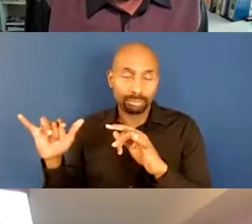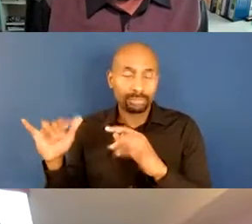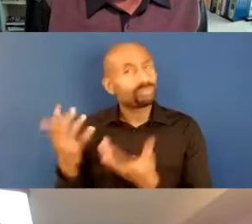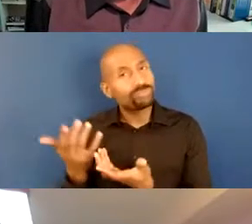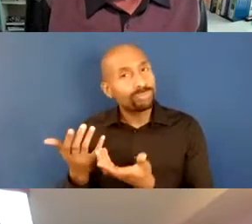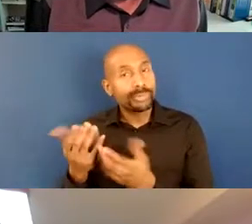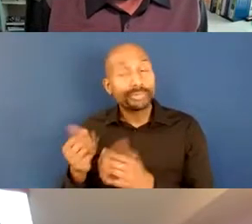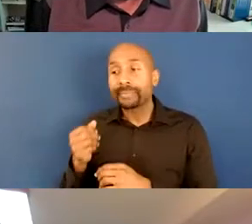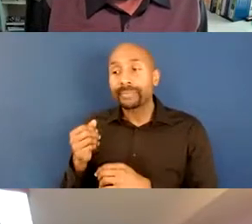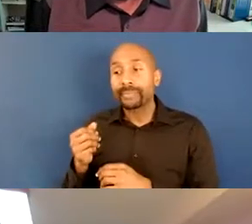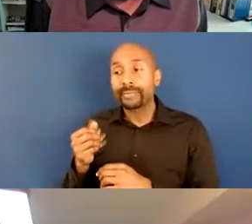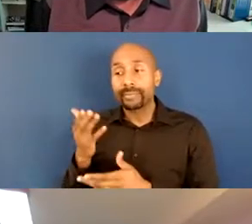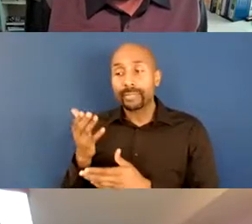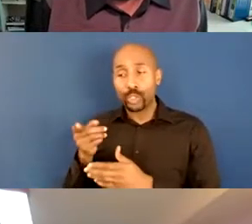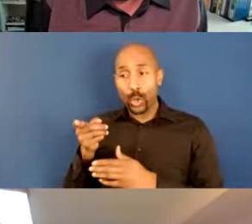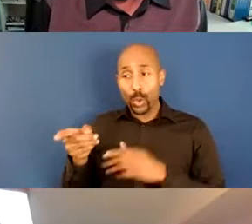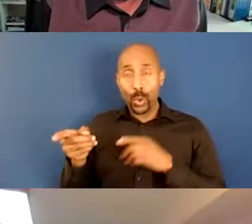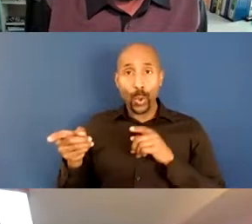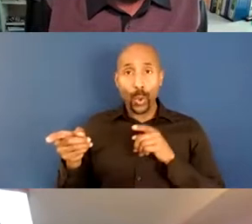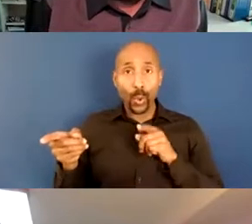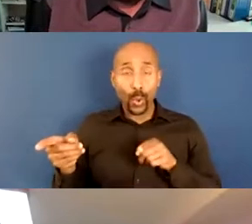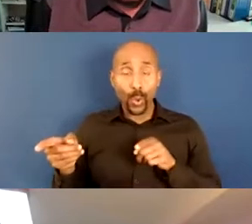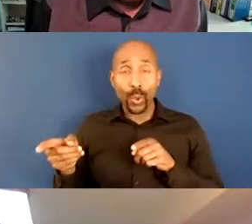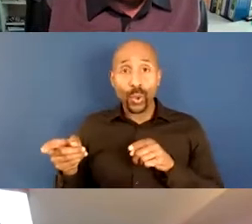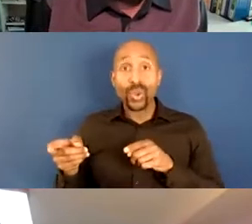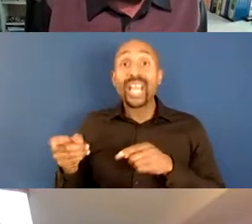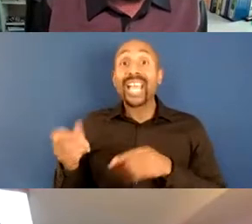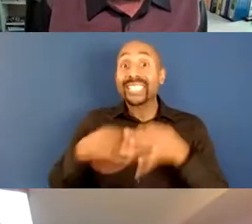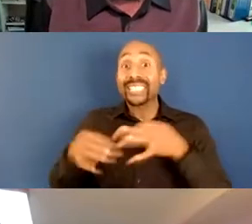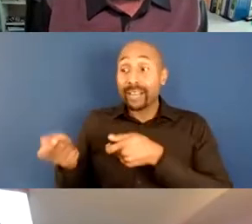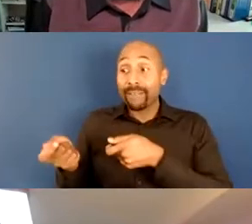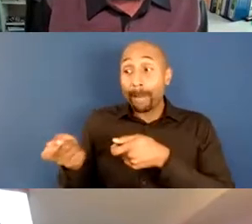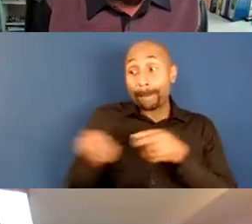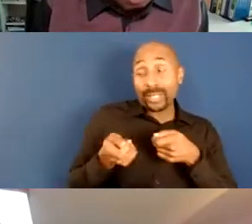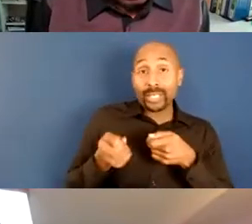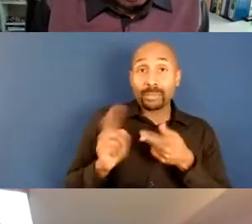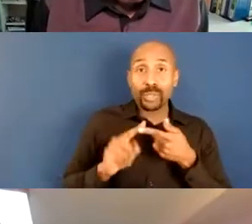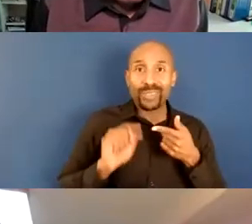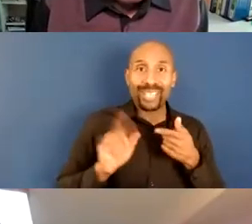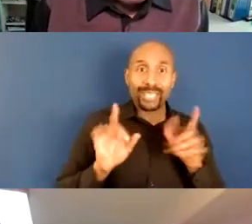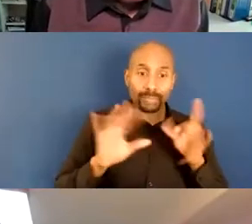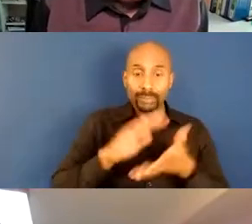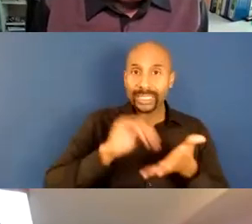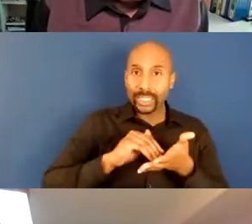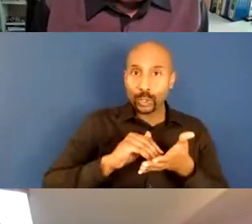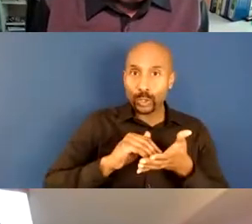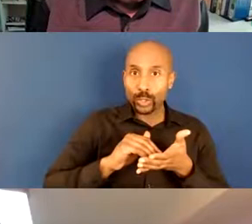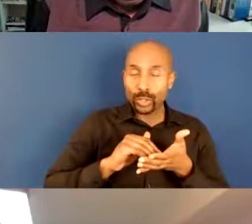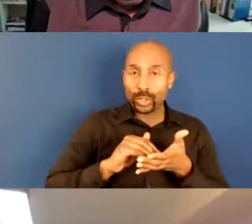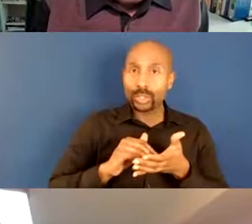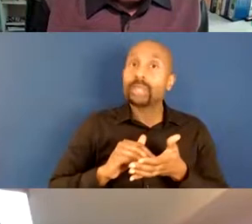Shouldn't the relations of force be directed in the opposite direction? That's my first